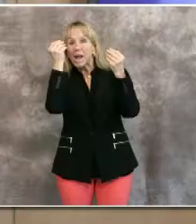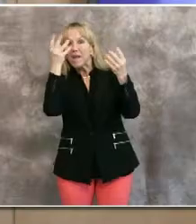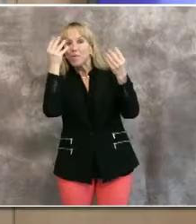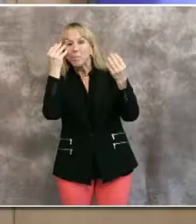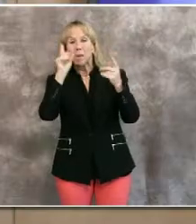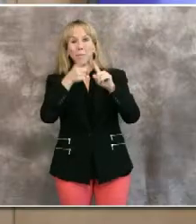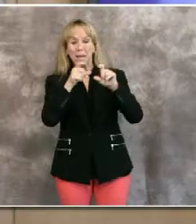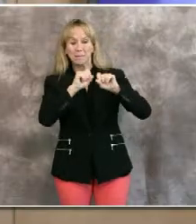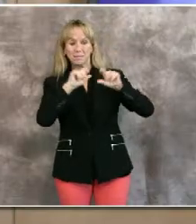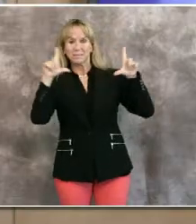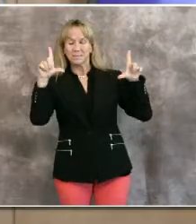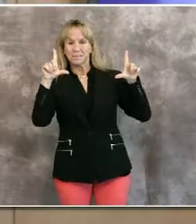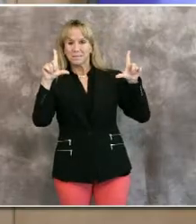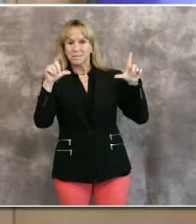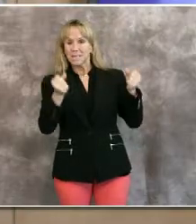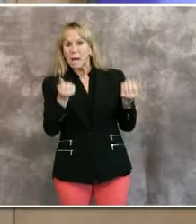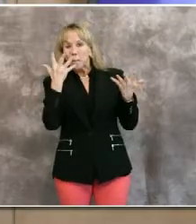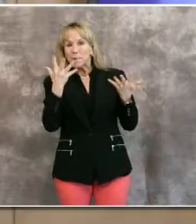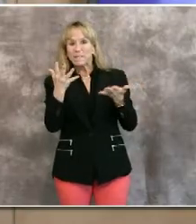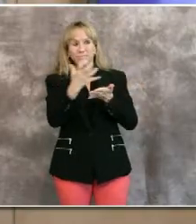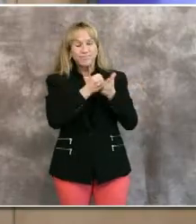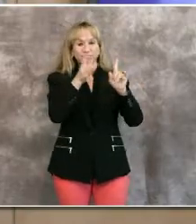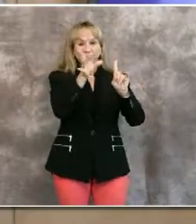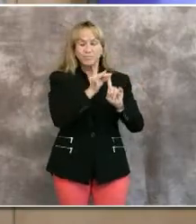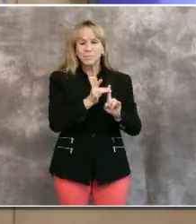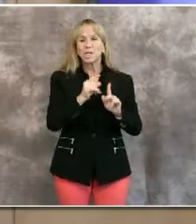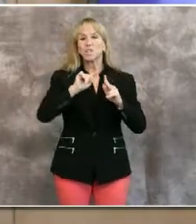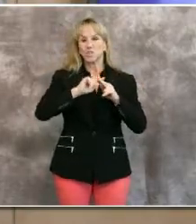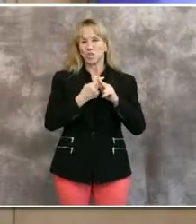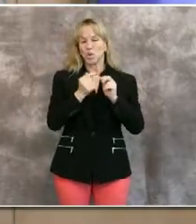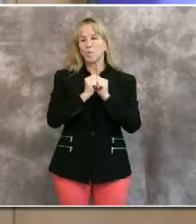start off with Supervisor Nathan Fletcher.